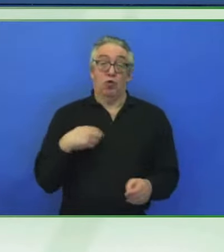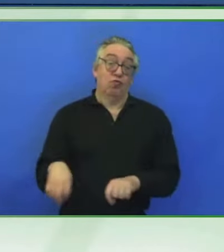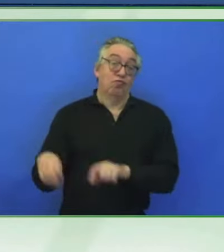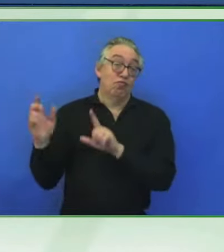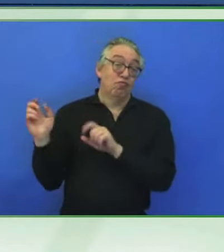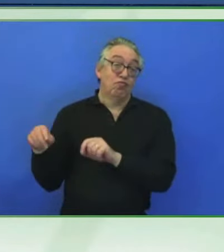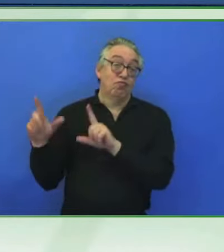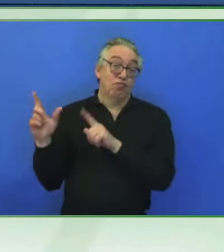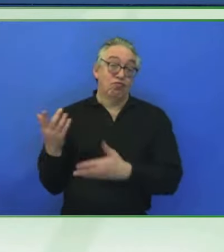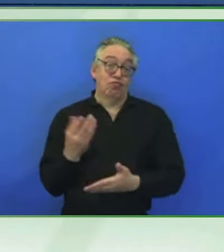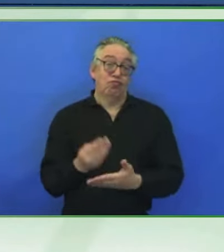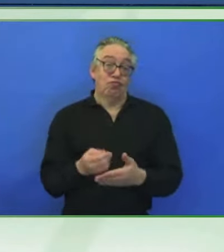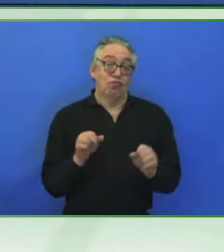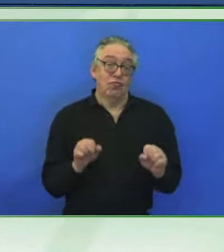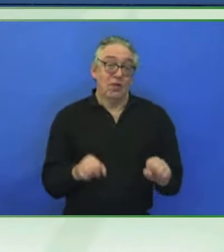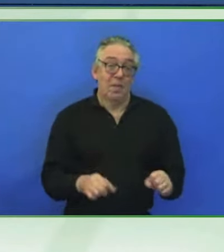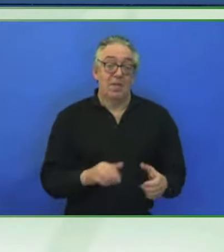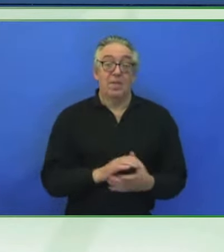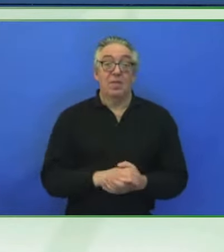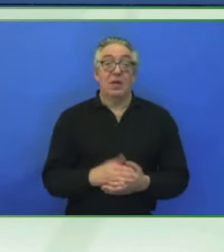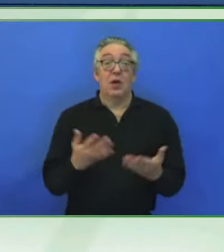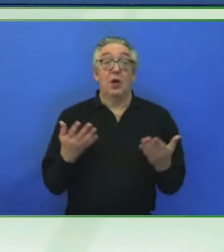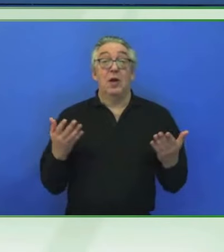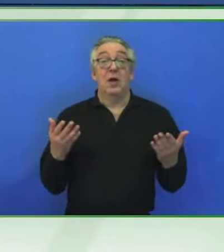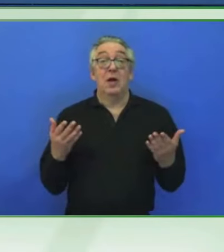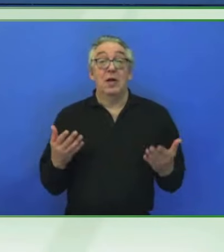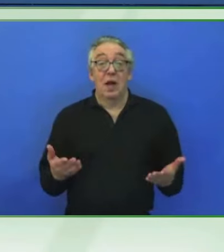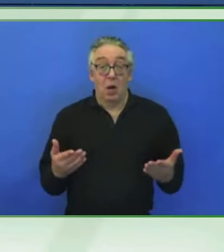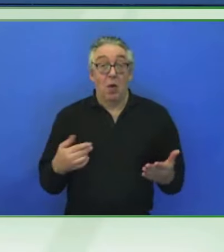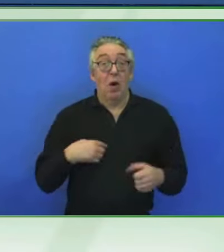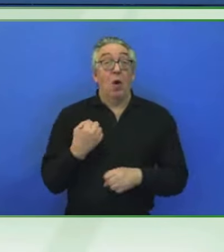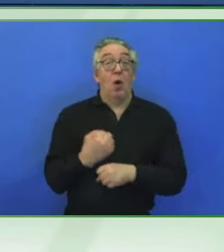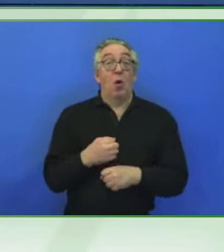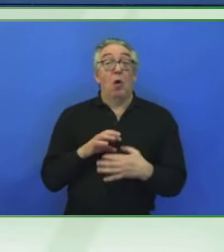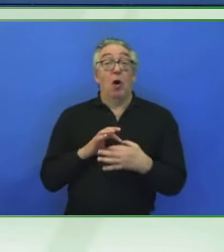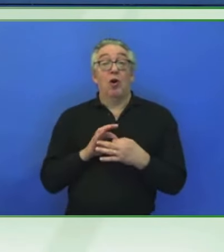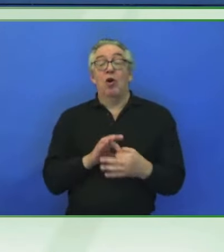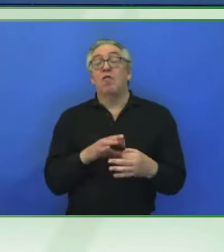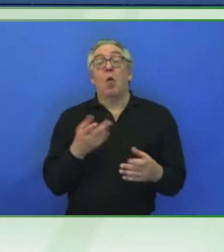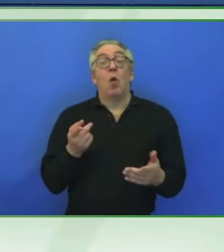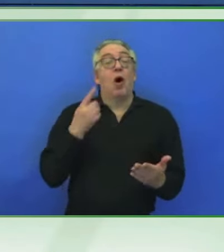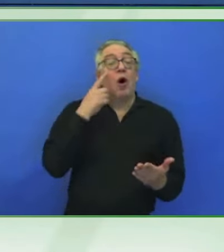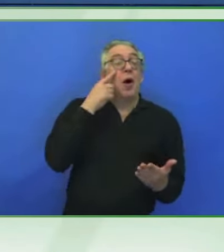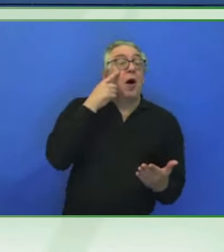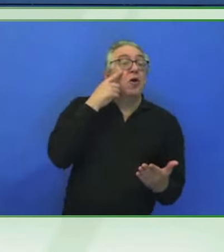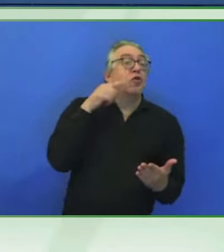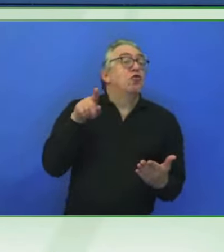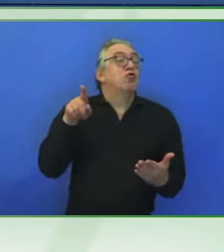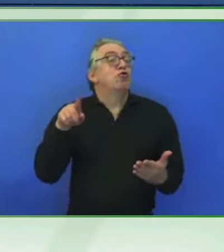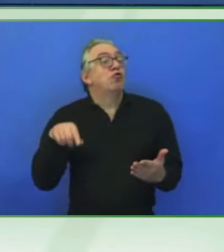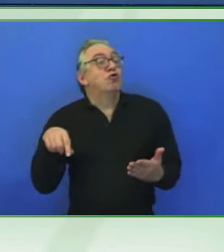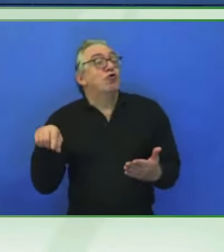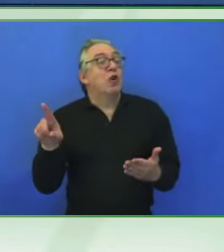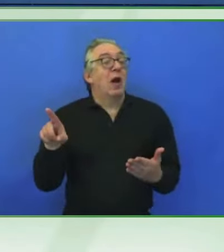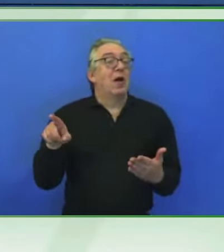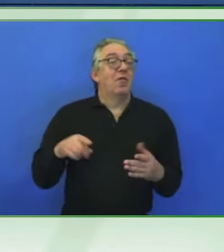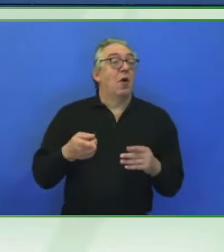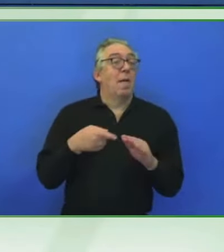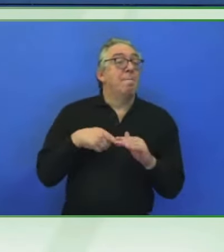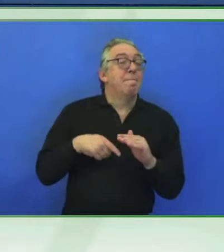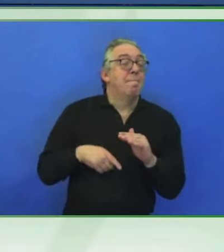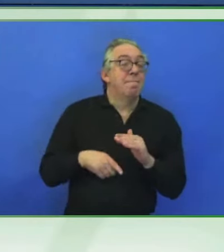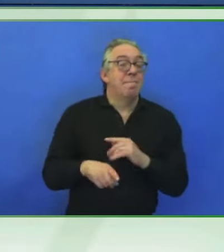we are collaborating in its implementation like proof of concept in the operation of Metro Los Angeles and